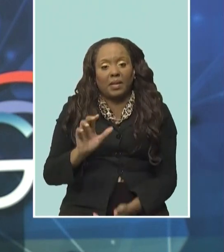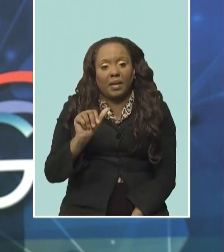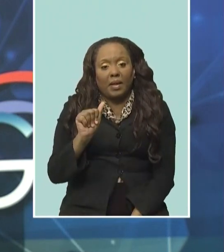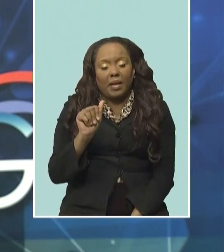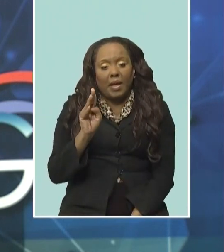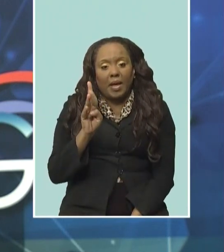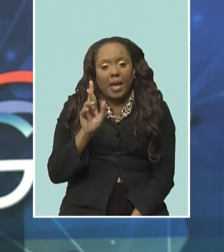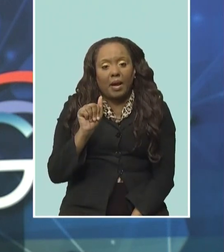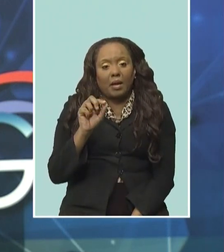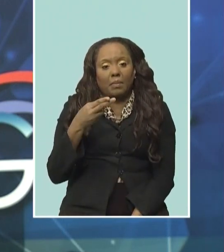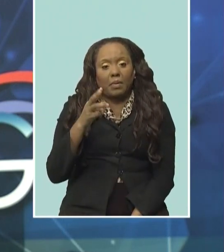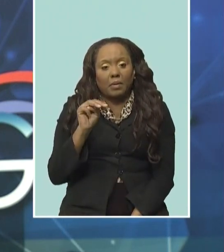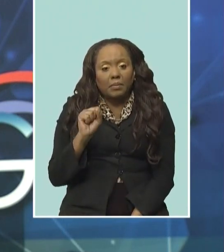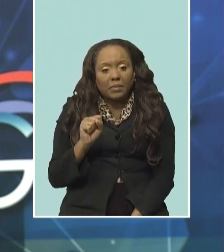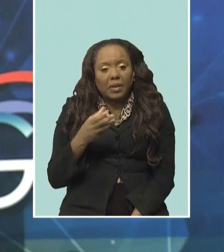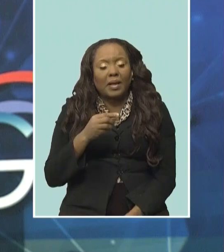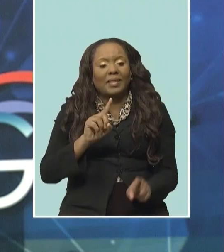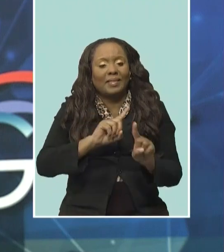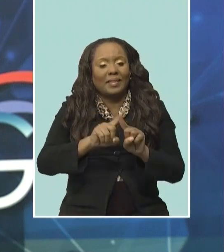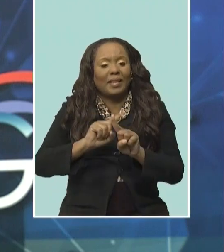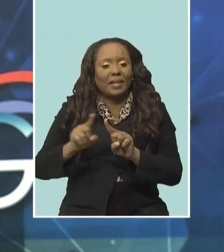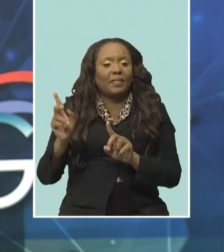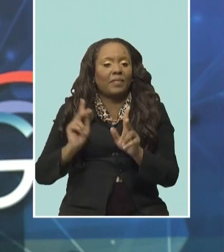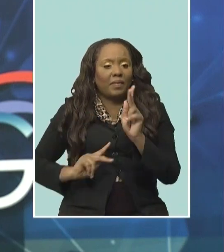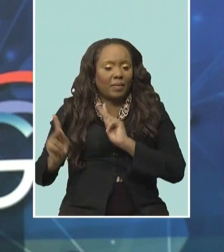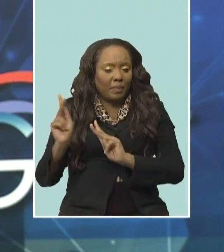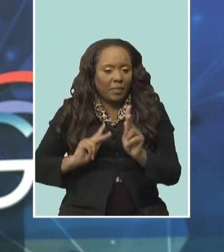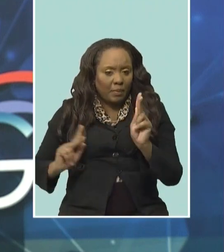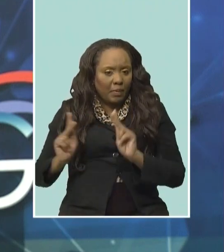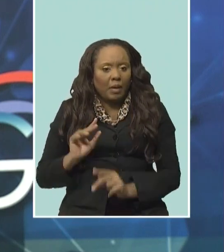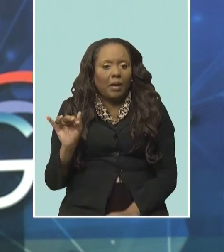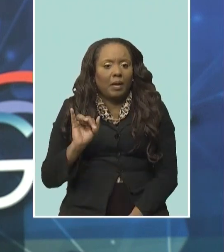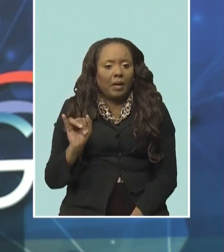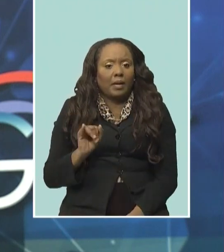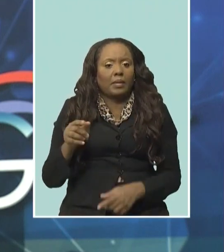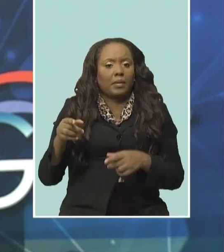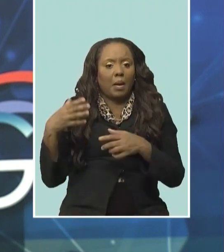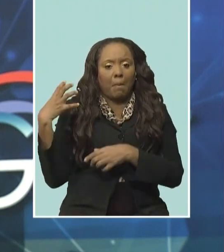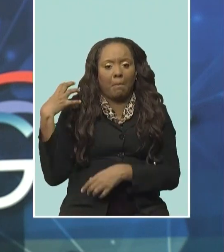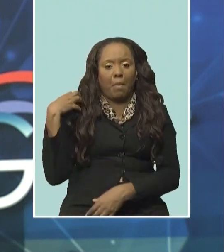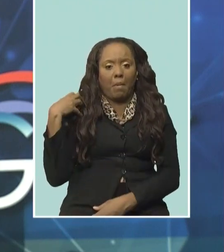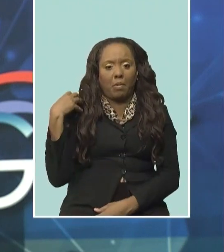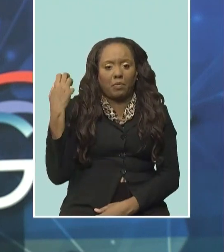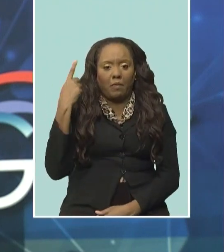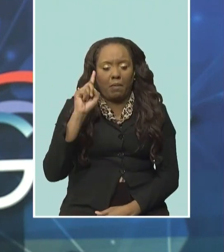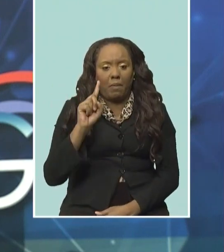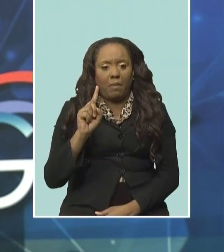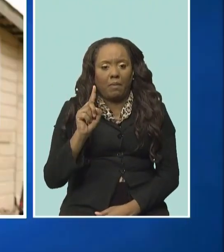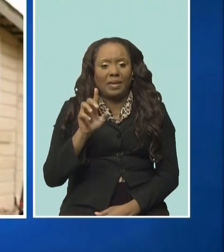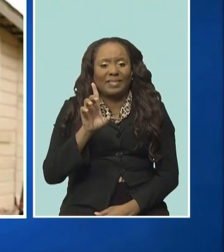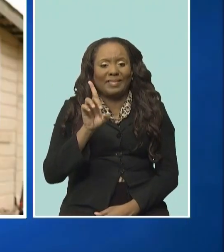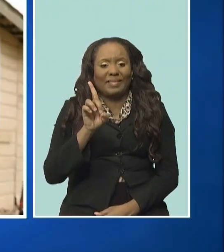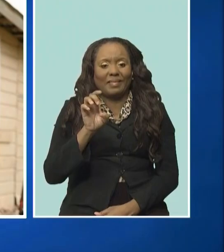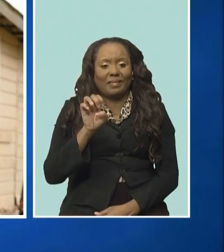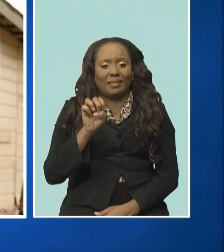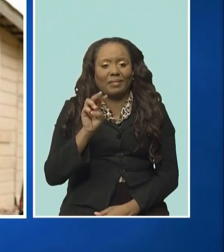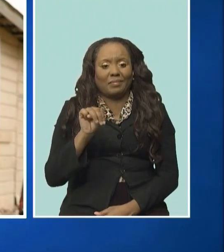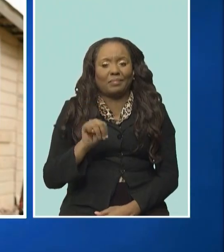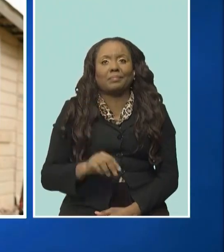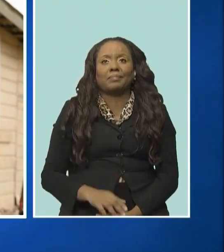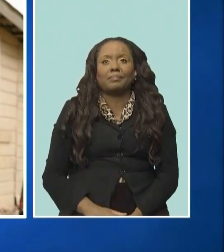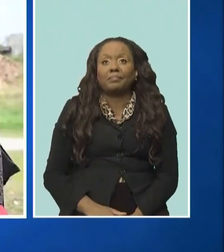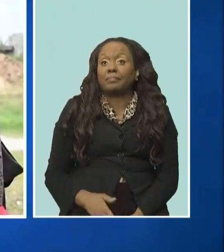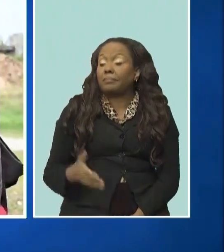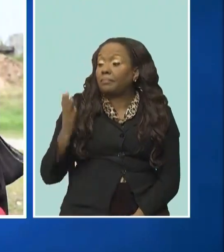Andrew Dr. Rommel Springer, and the Director of the Department of Emergency Management Kerry Hines. We are actually now on